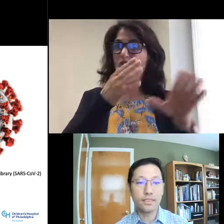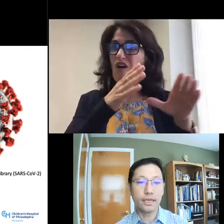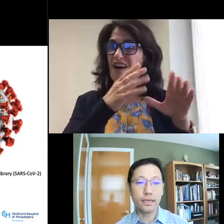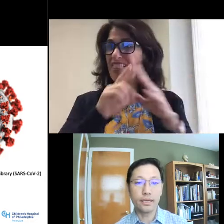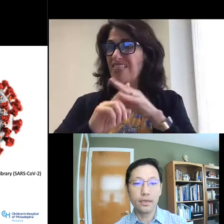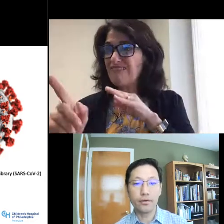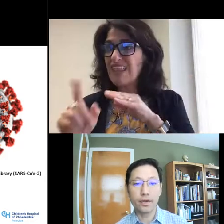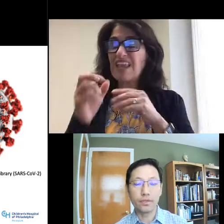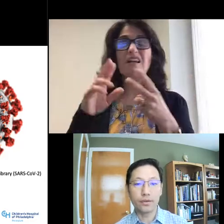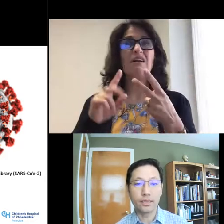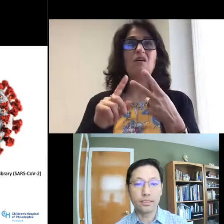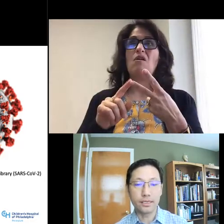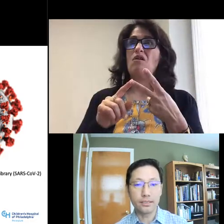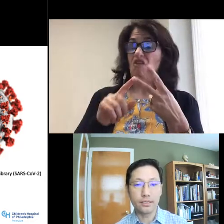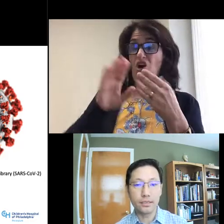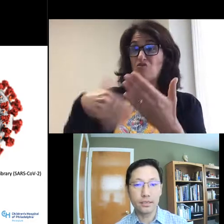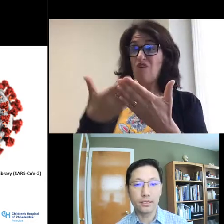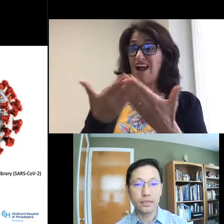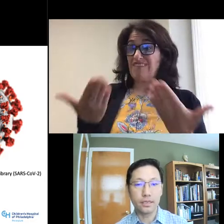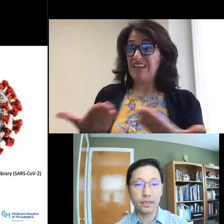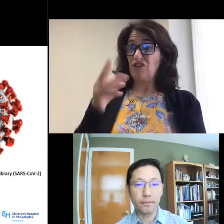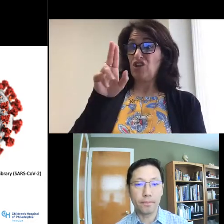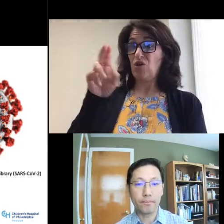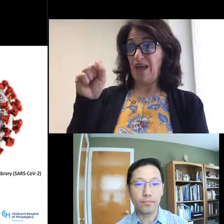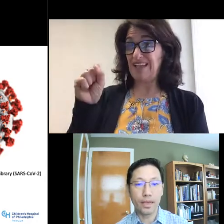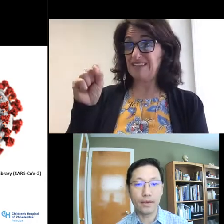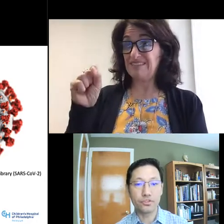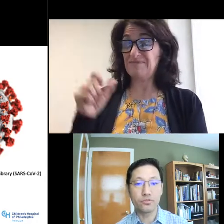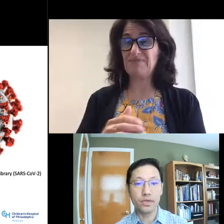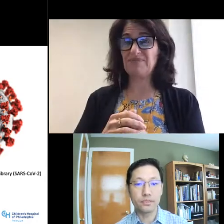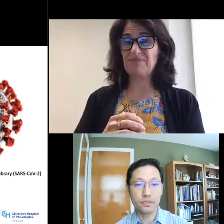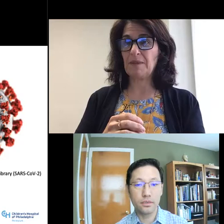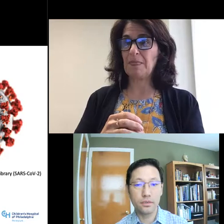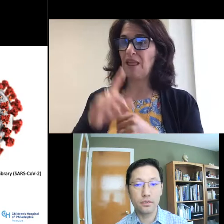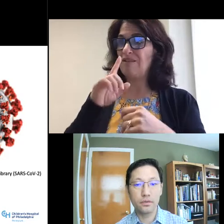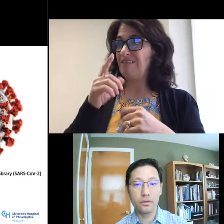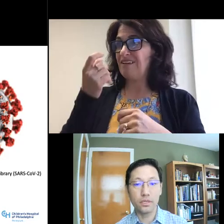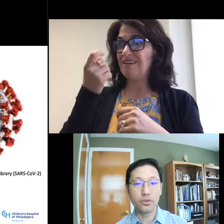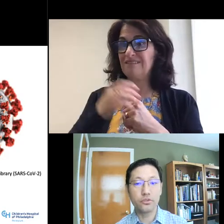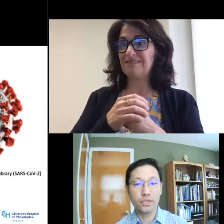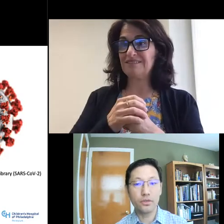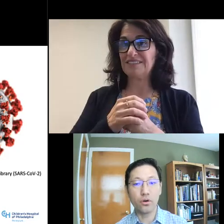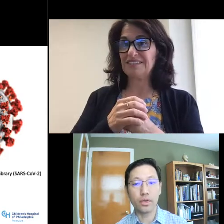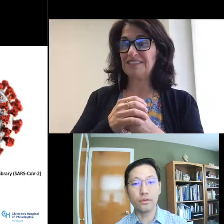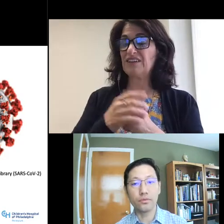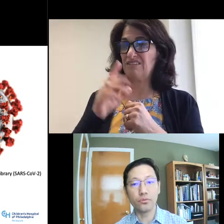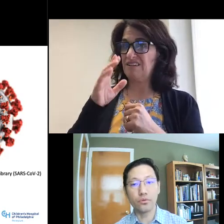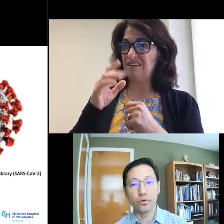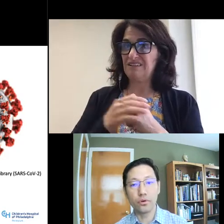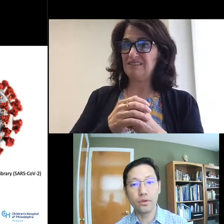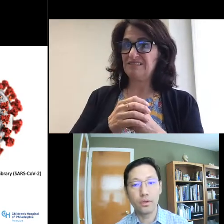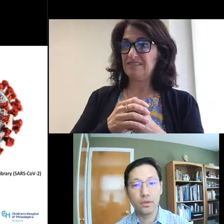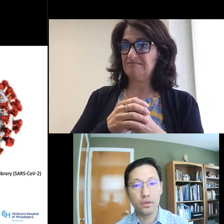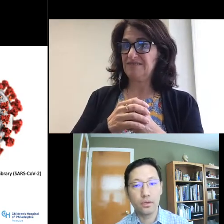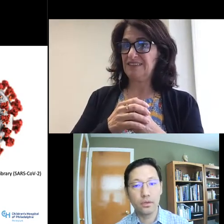once they arrived in the United States, they were stressed or they